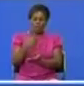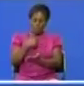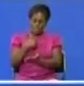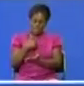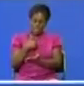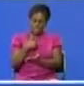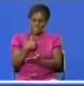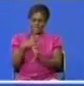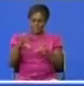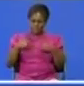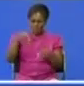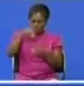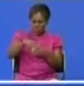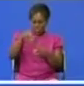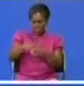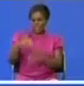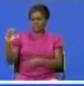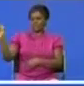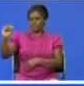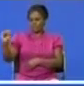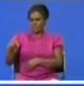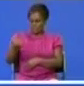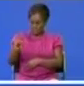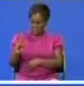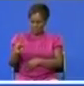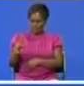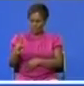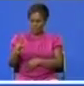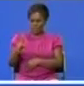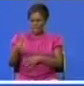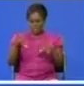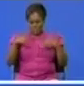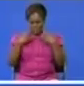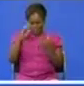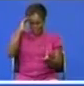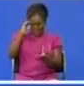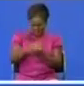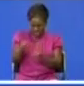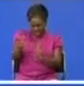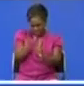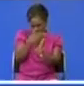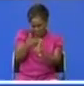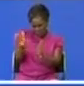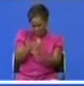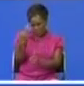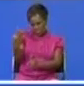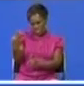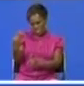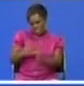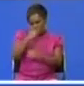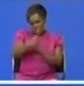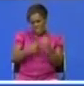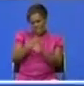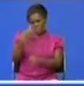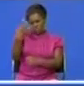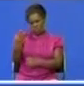of Interior and Immigration Department who have cooperated to this. I believe this incentive in the next 2 years will have a quick